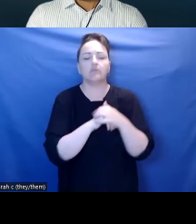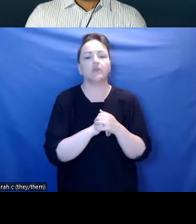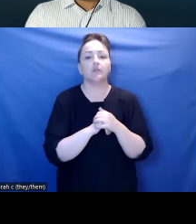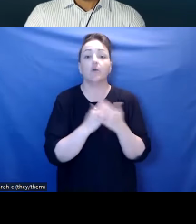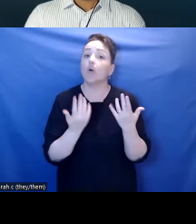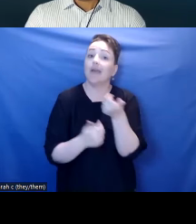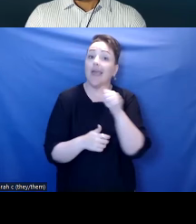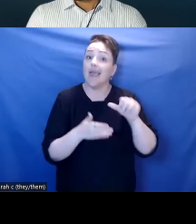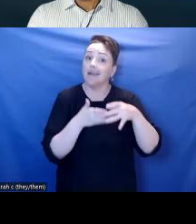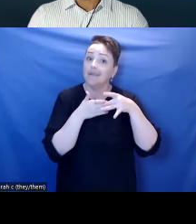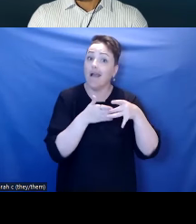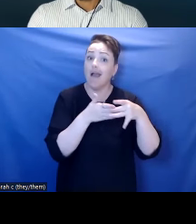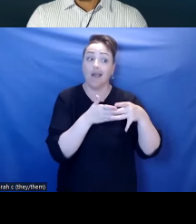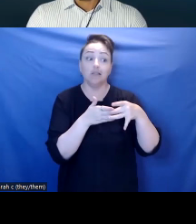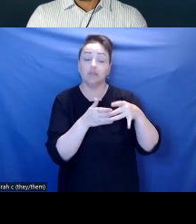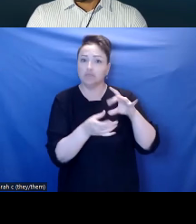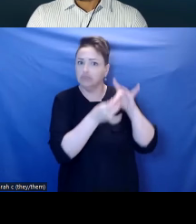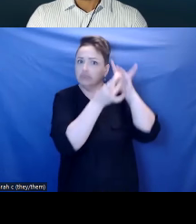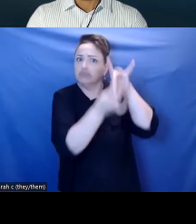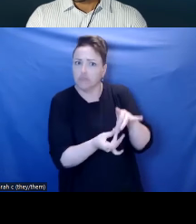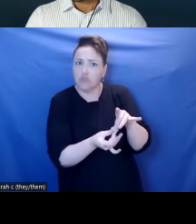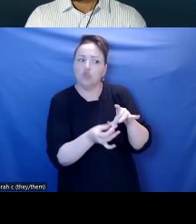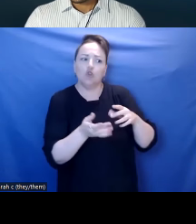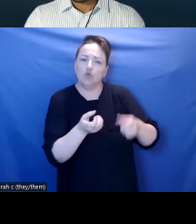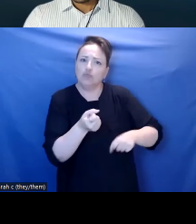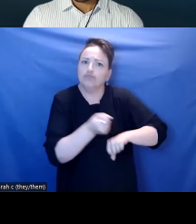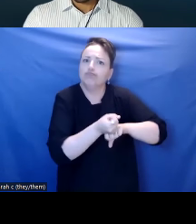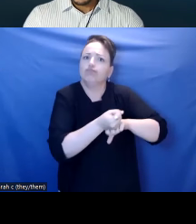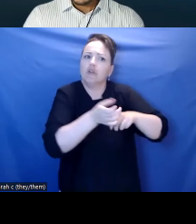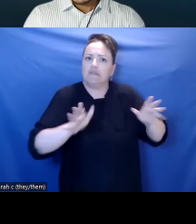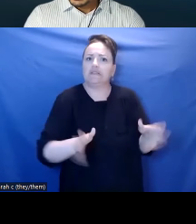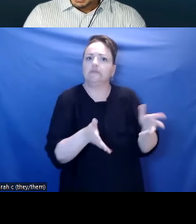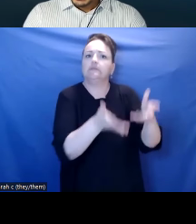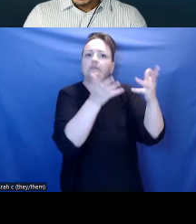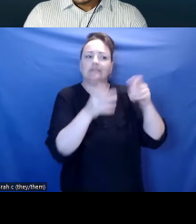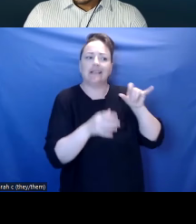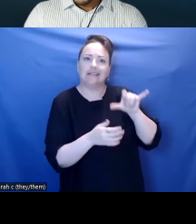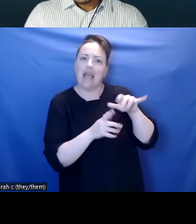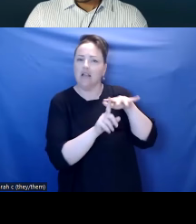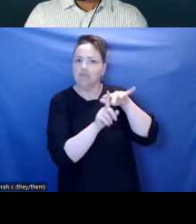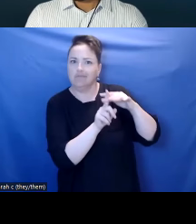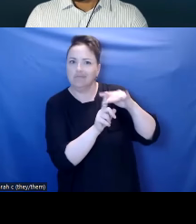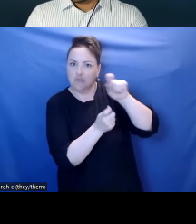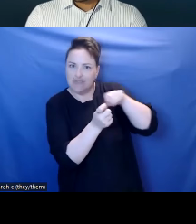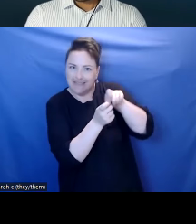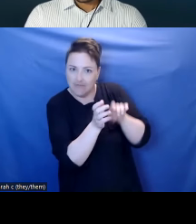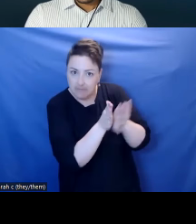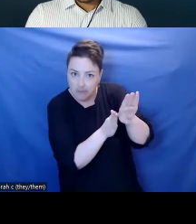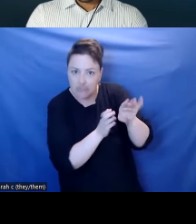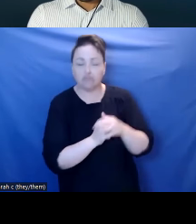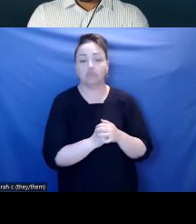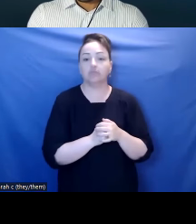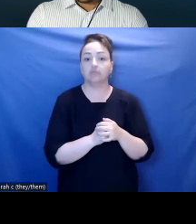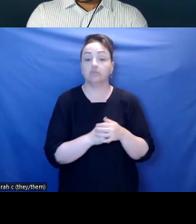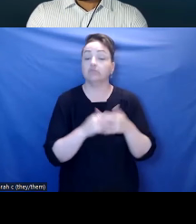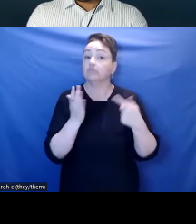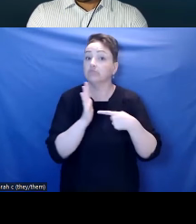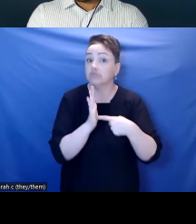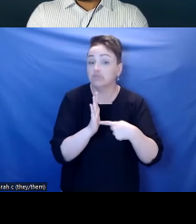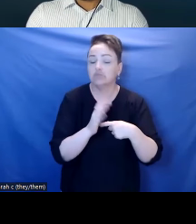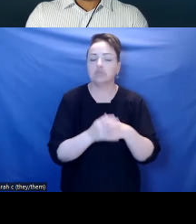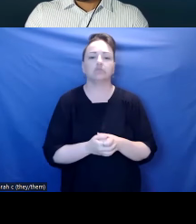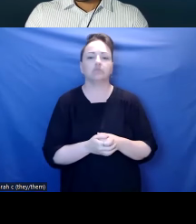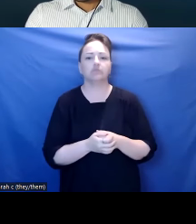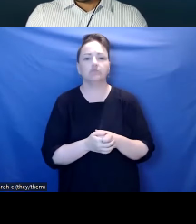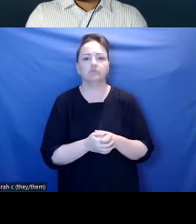your jurisdiction facilitate this kind of context-specific development. So questions you'd want to ask is, are they guidelines for